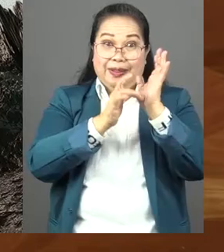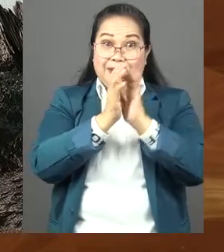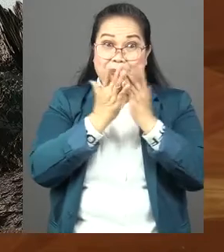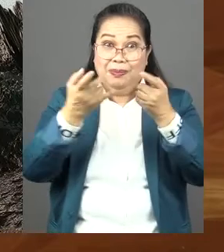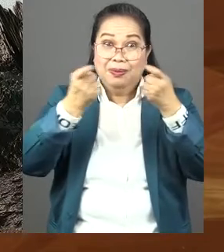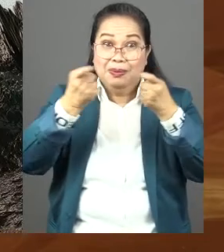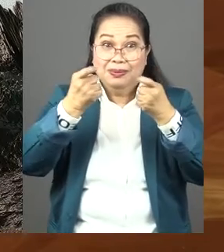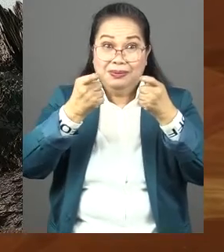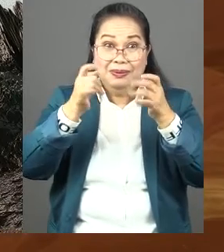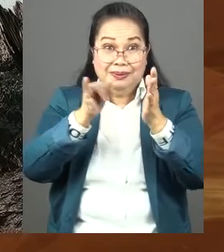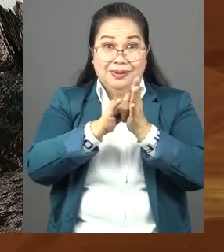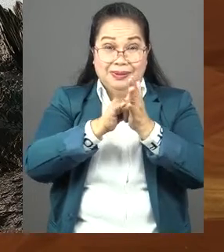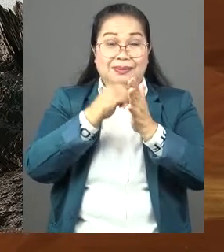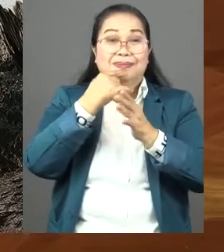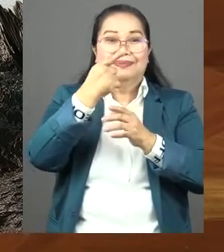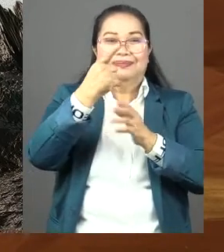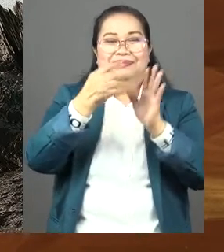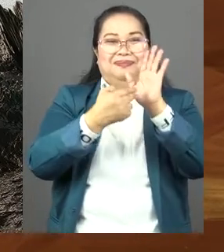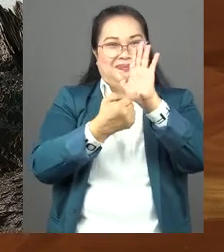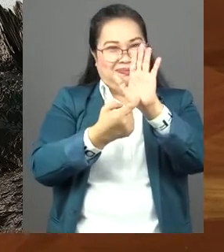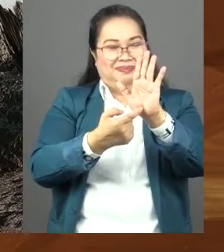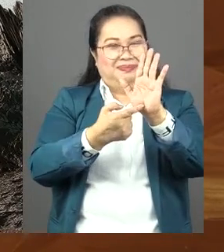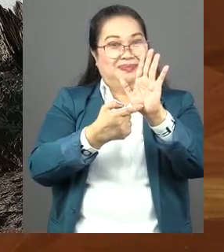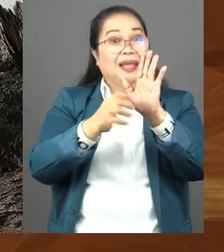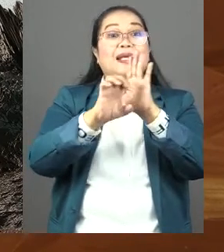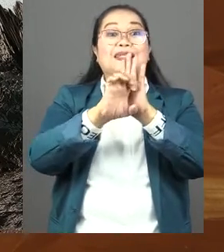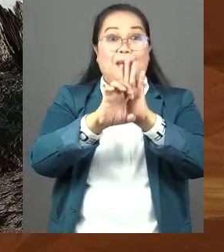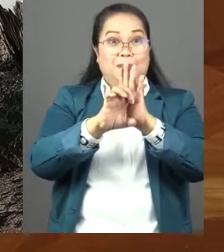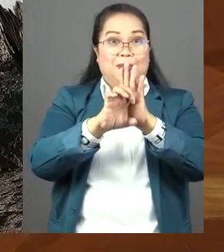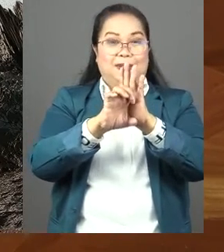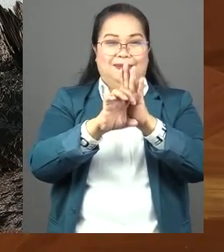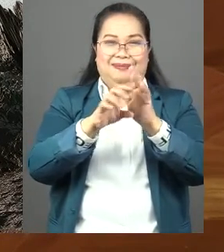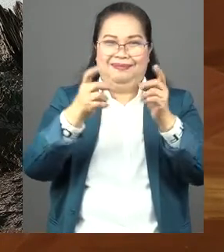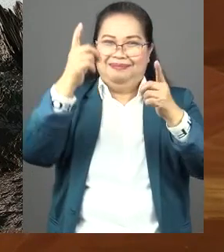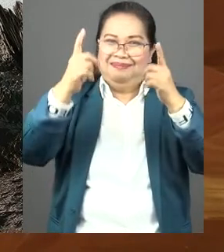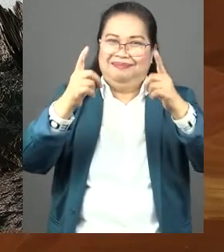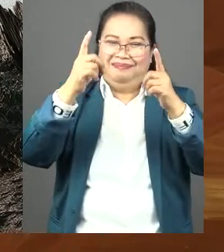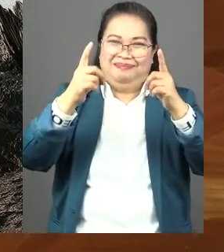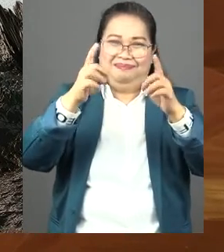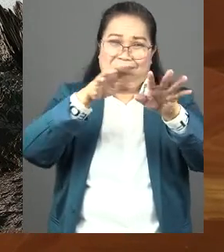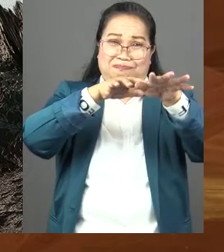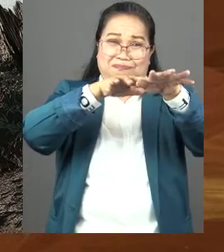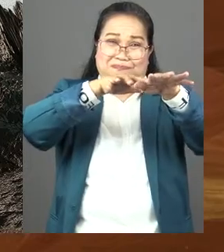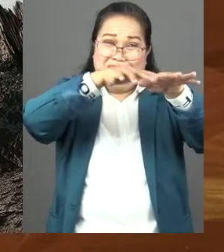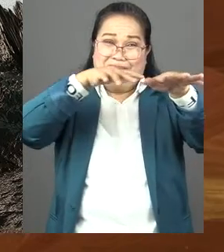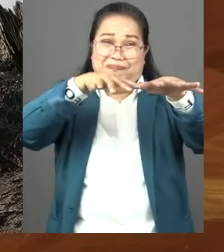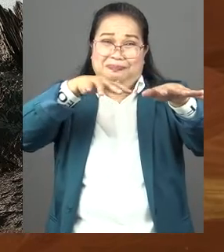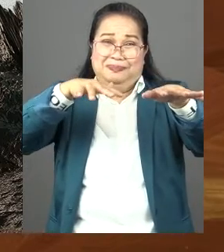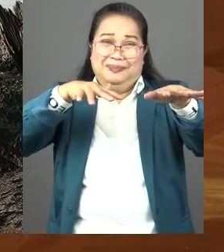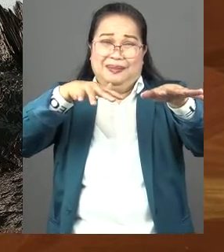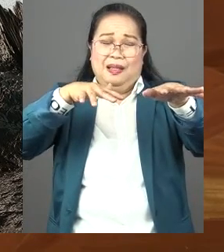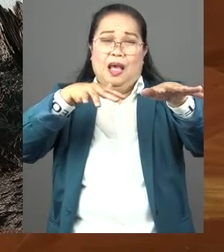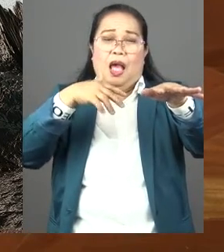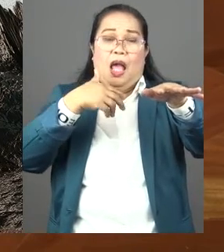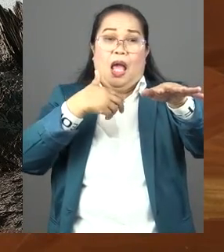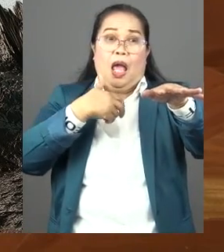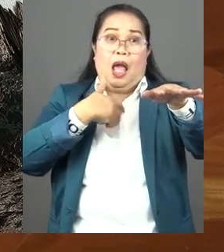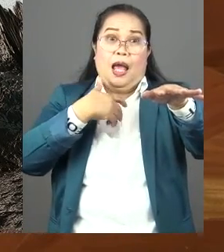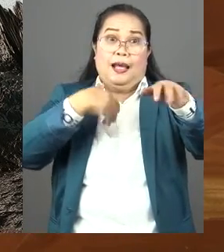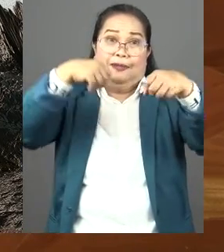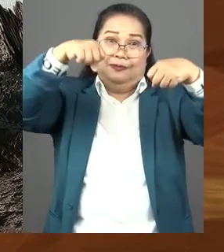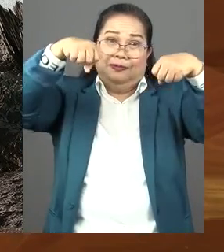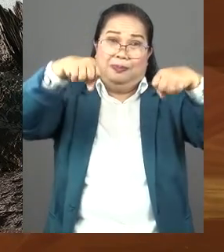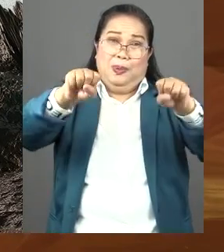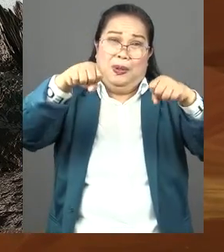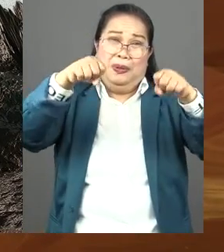govern those? Like, I'll give you a very common example. When I'm driving in traffic, and here comes this motorcycle